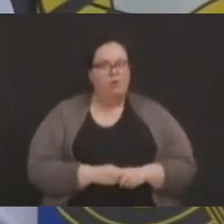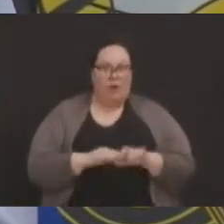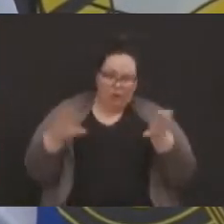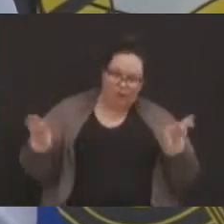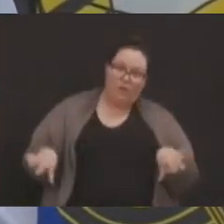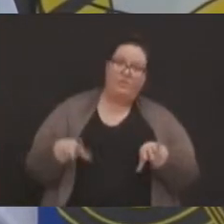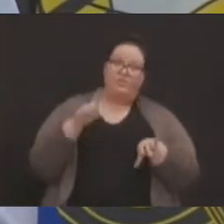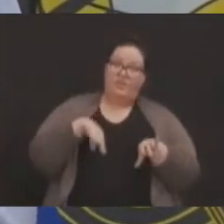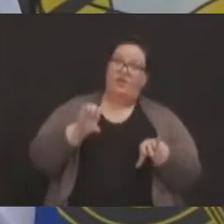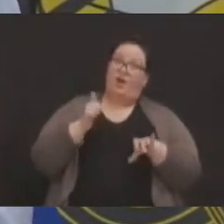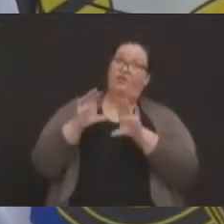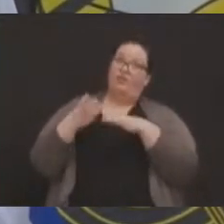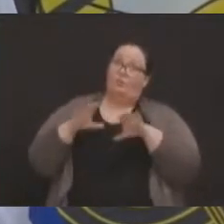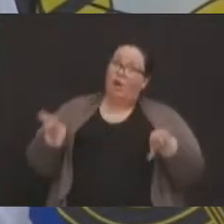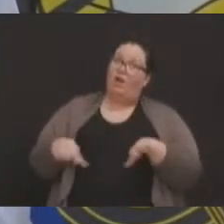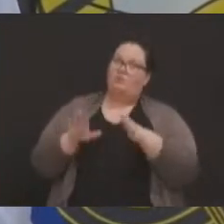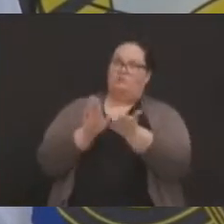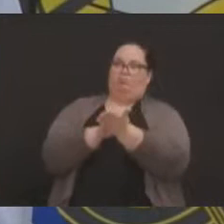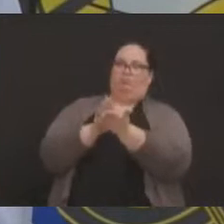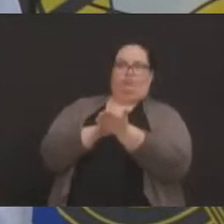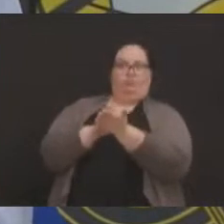vulnerable populations.